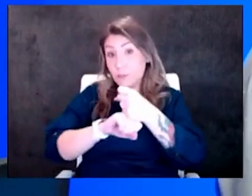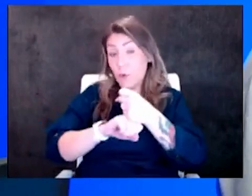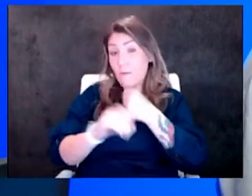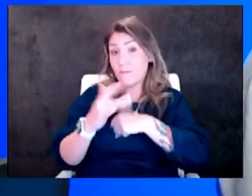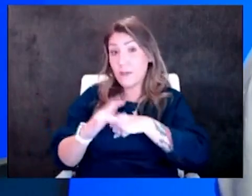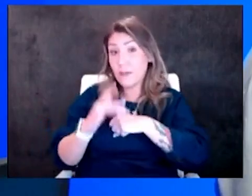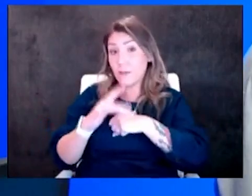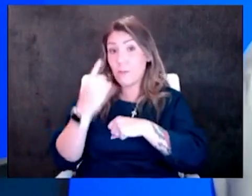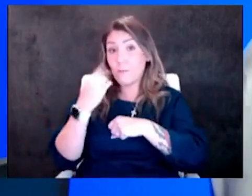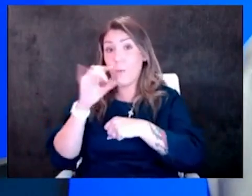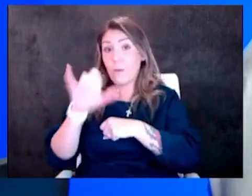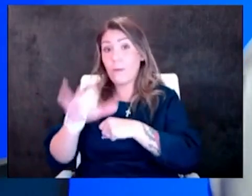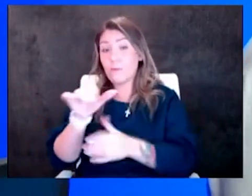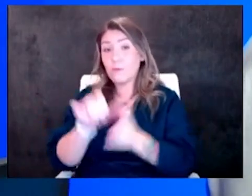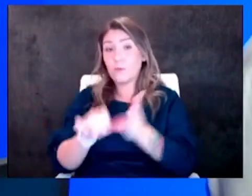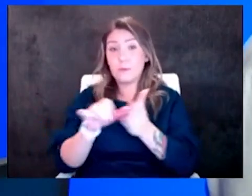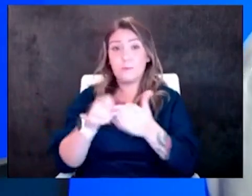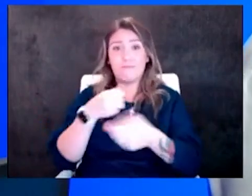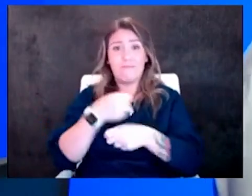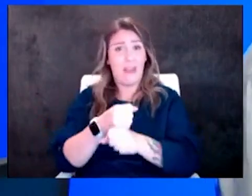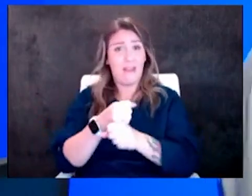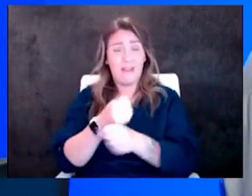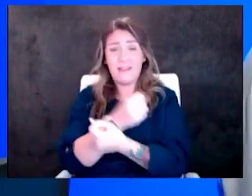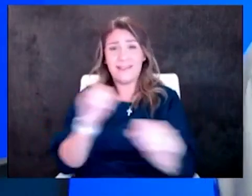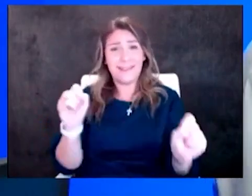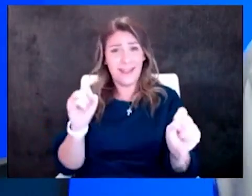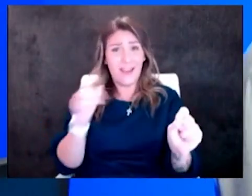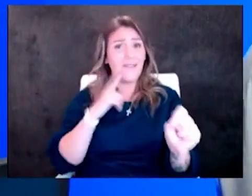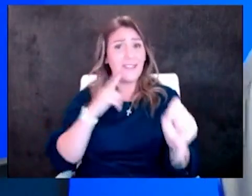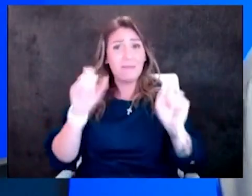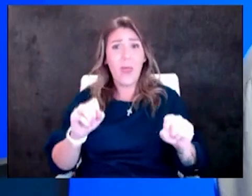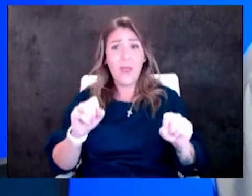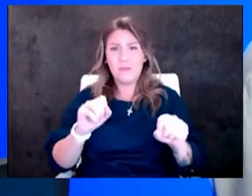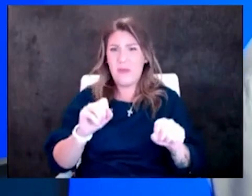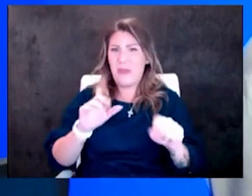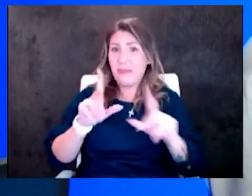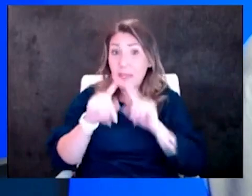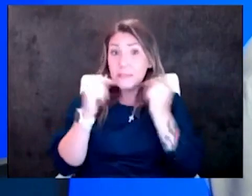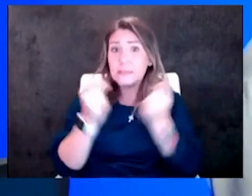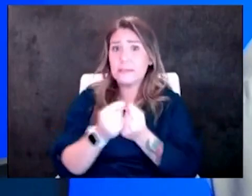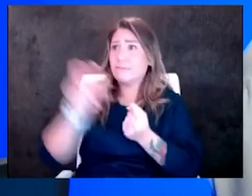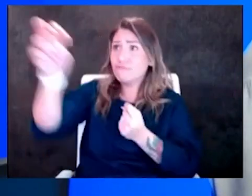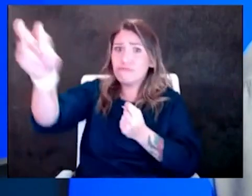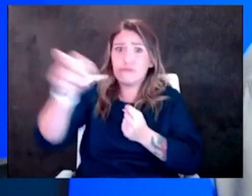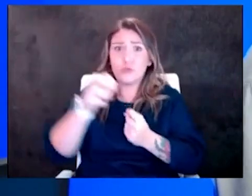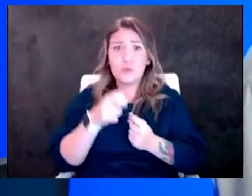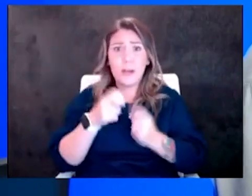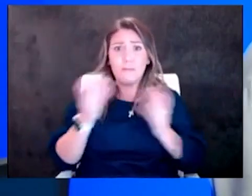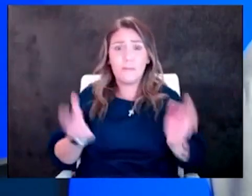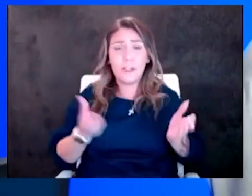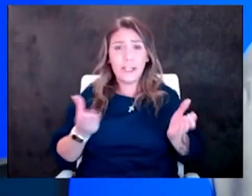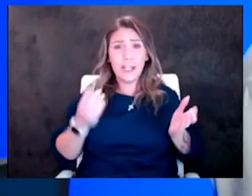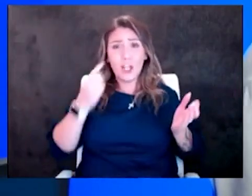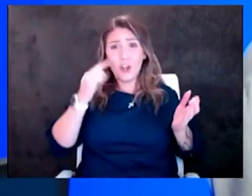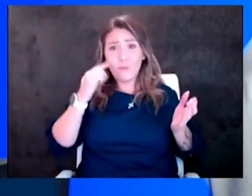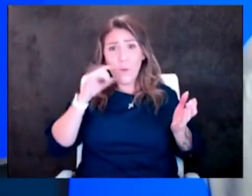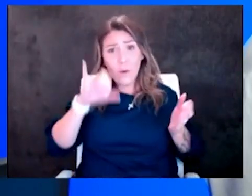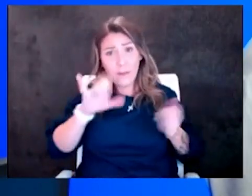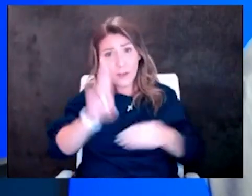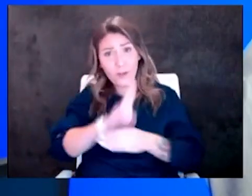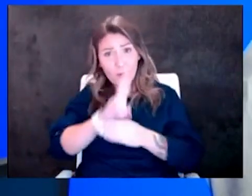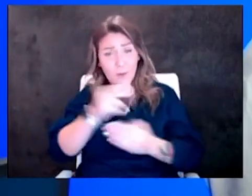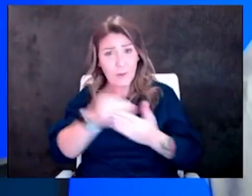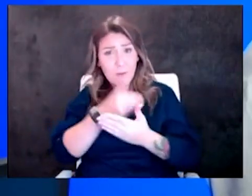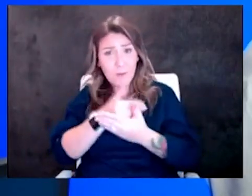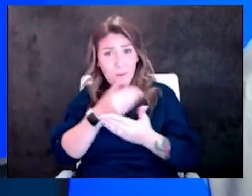procedure as safe as possible. The world-class team had traveled here to support the fourth use of that new device,